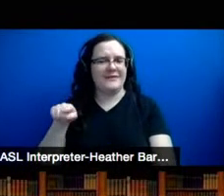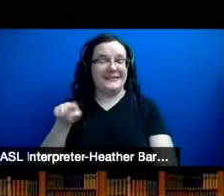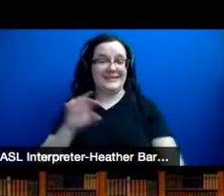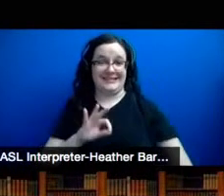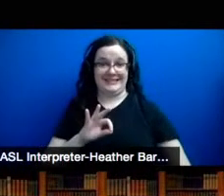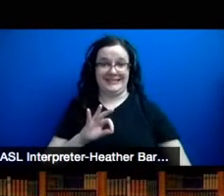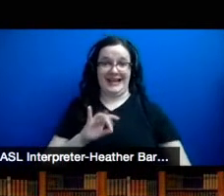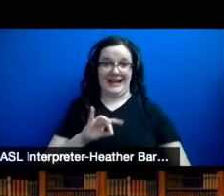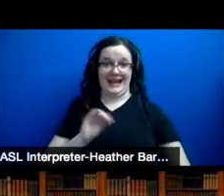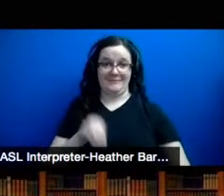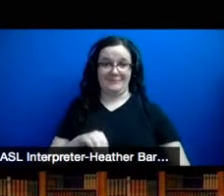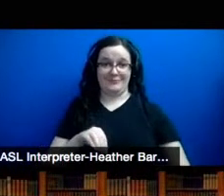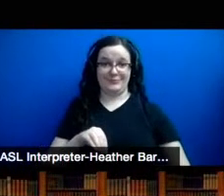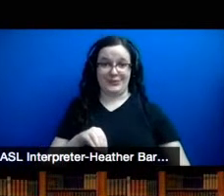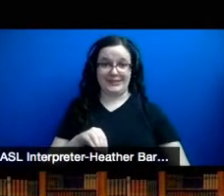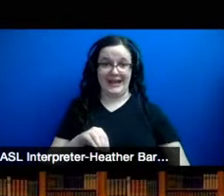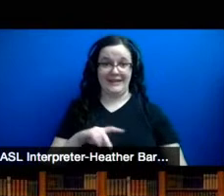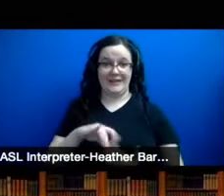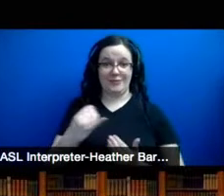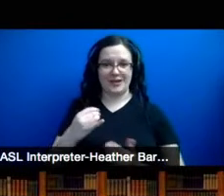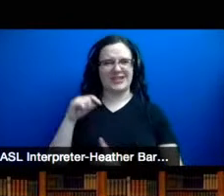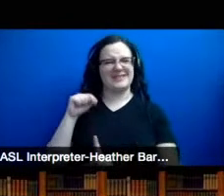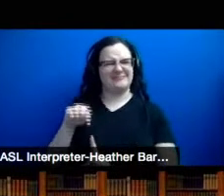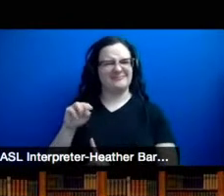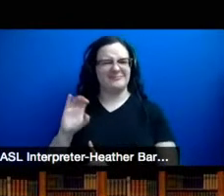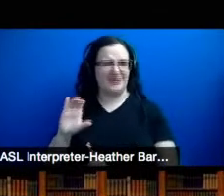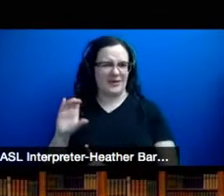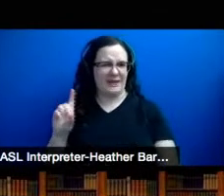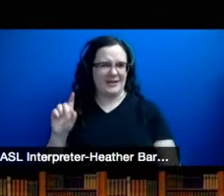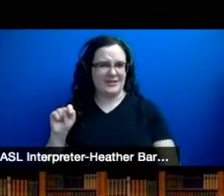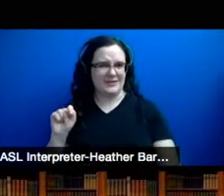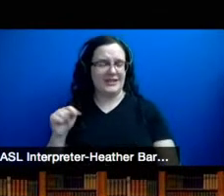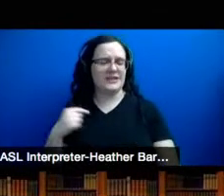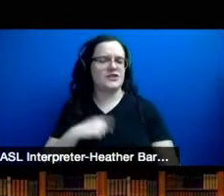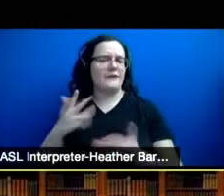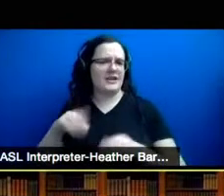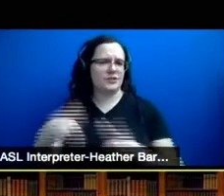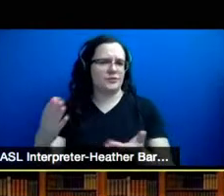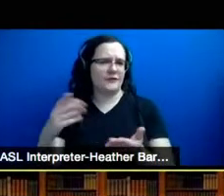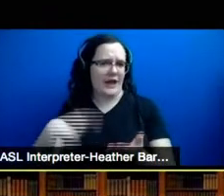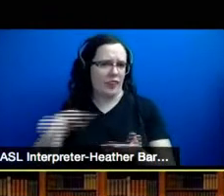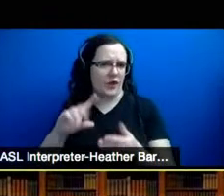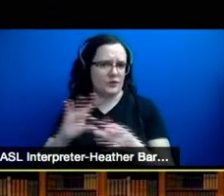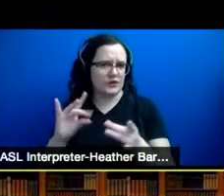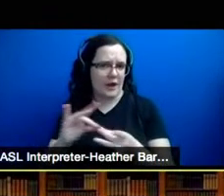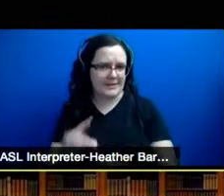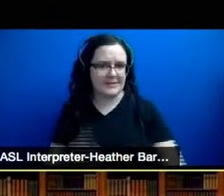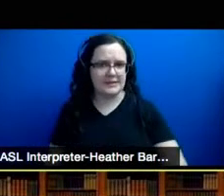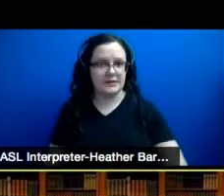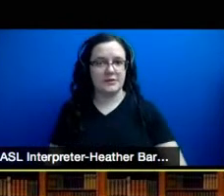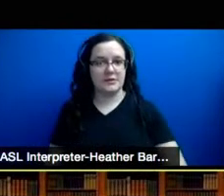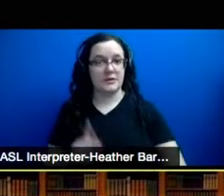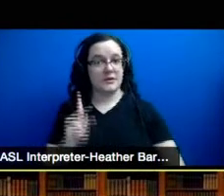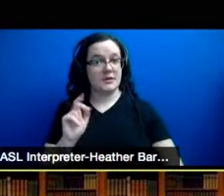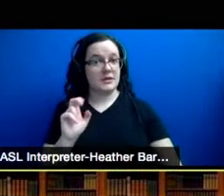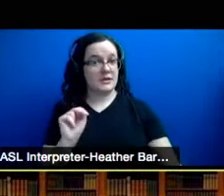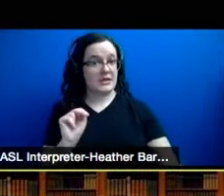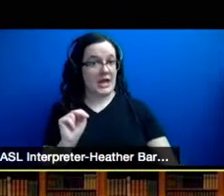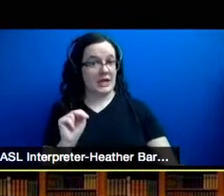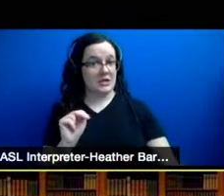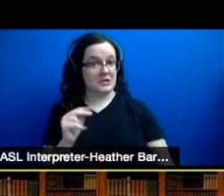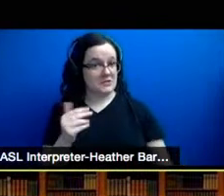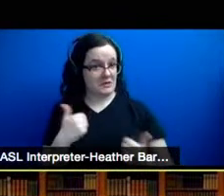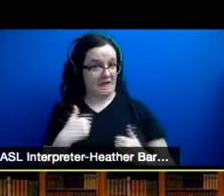is dictated by Monroe County DOT. So we did provide those comments too. So is there a problem getting something from New York State